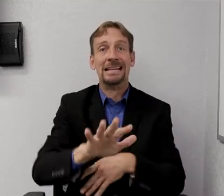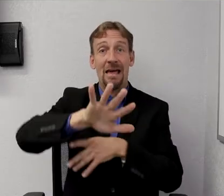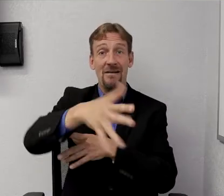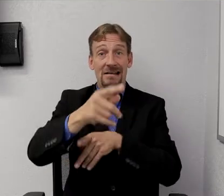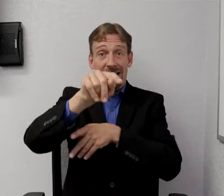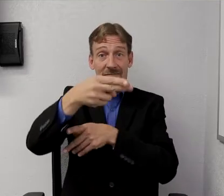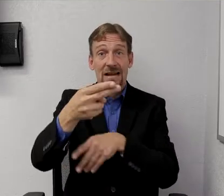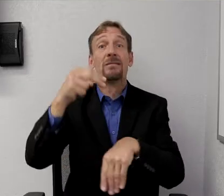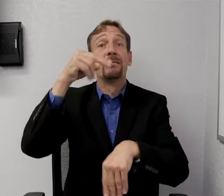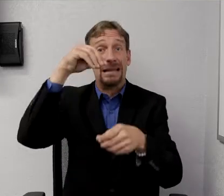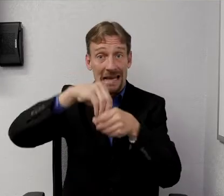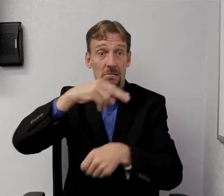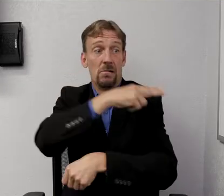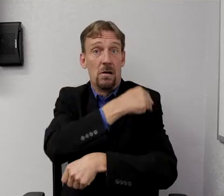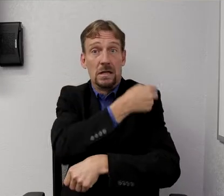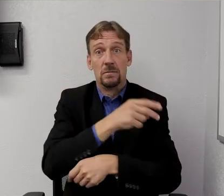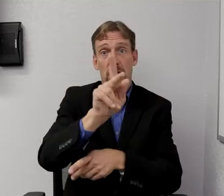patient at Cahuilla Delta.